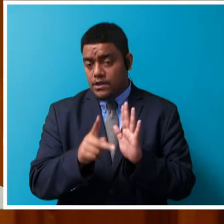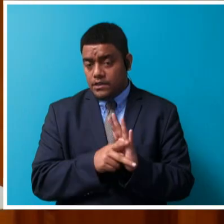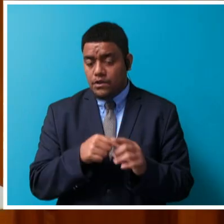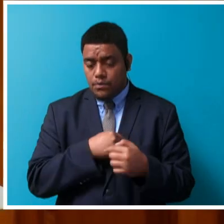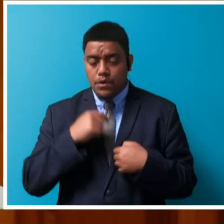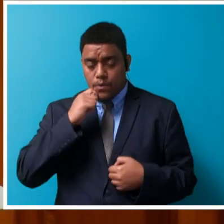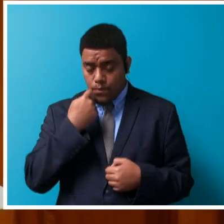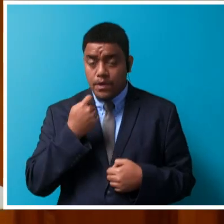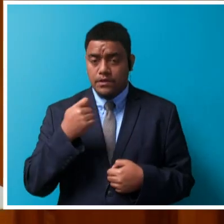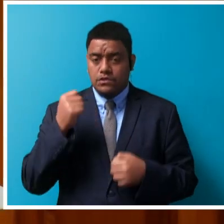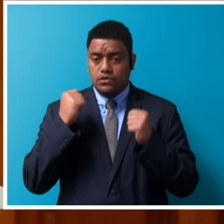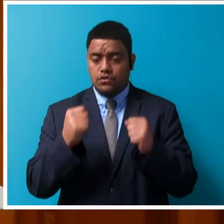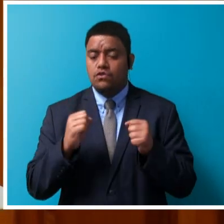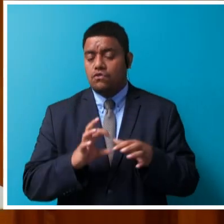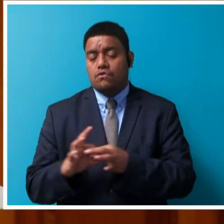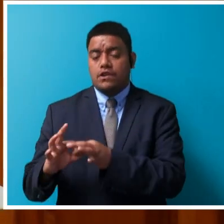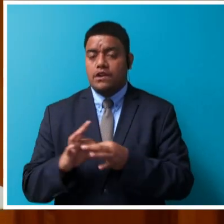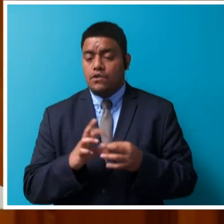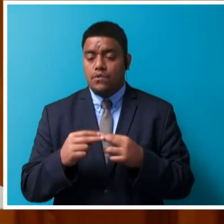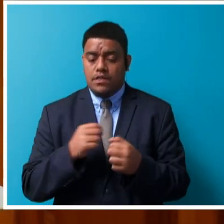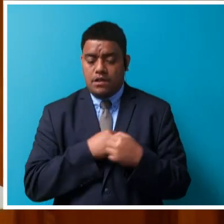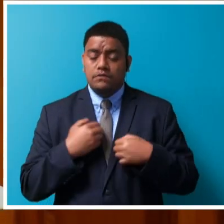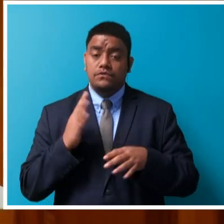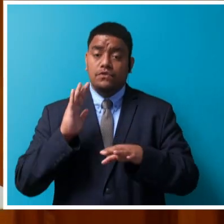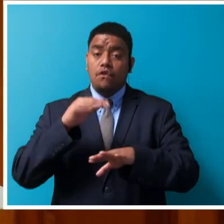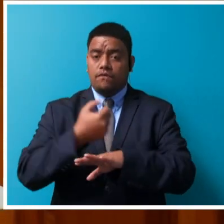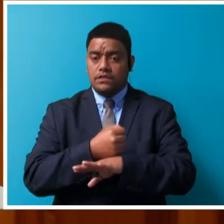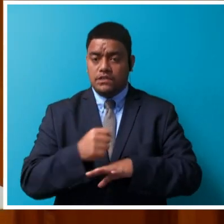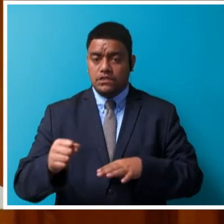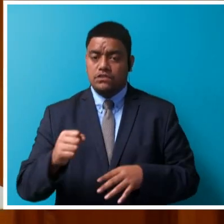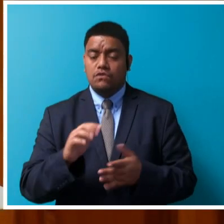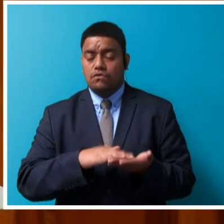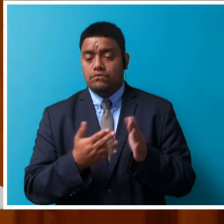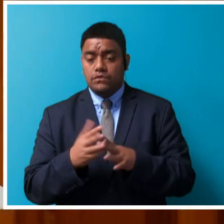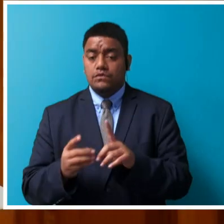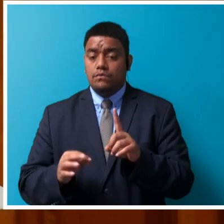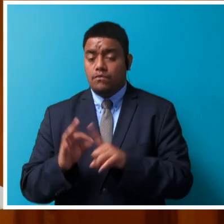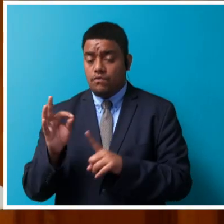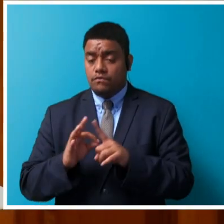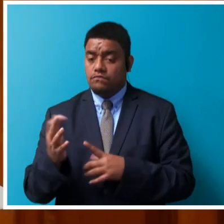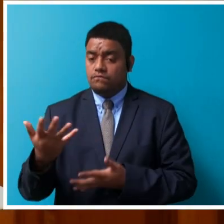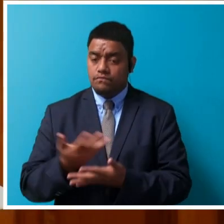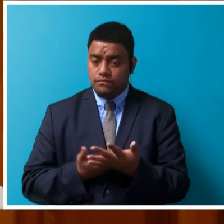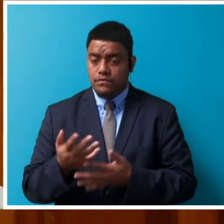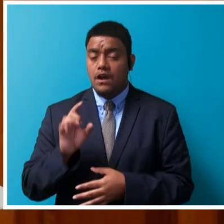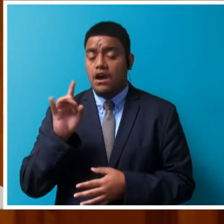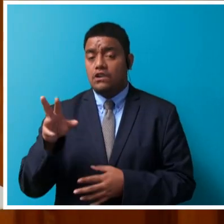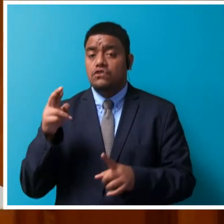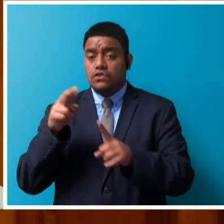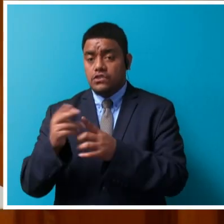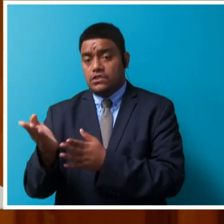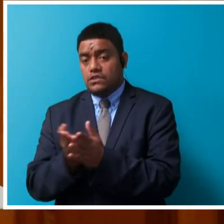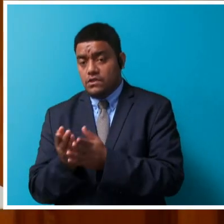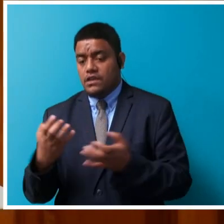will foster stronger connections with our overseas communities, improve consular and outreach services,